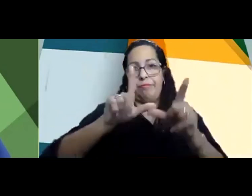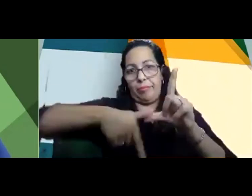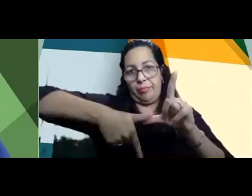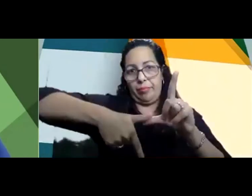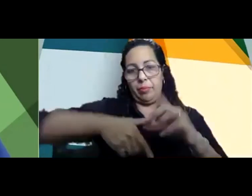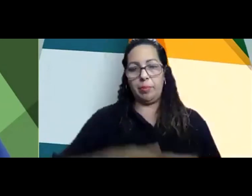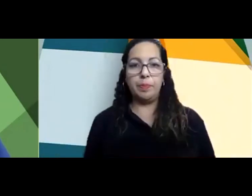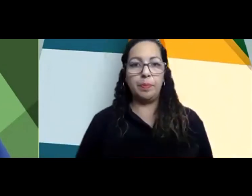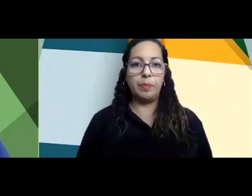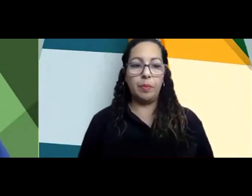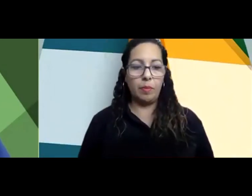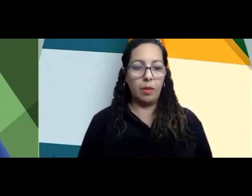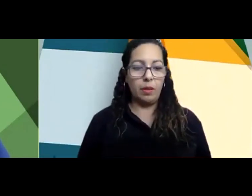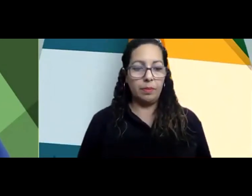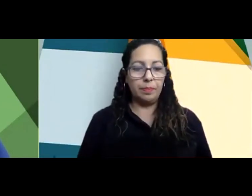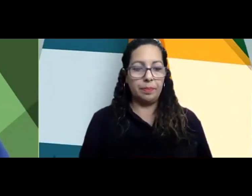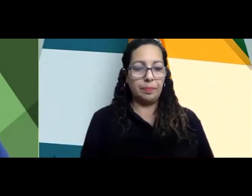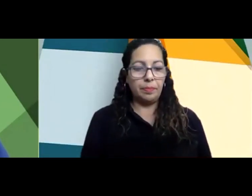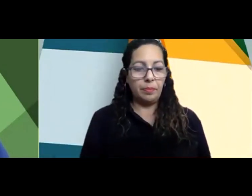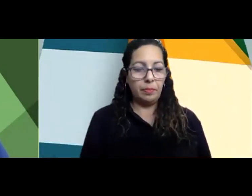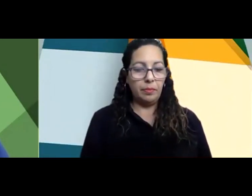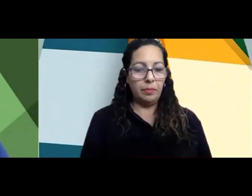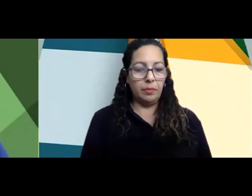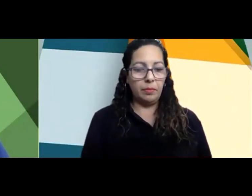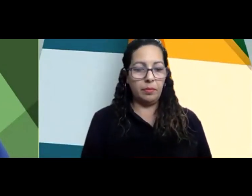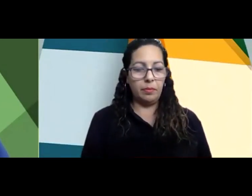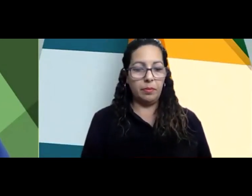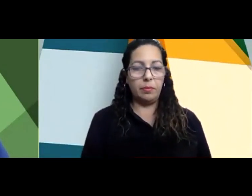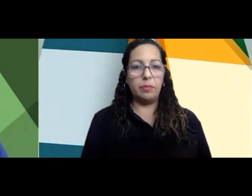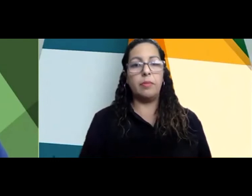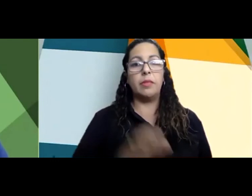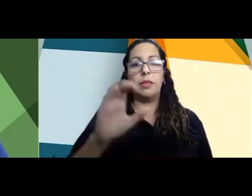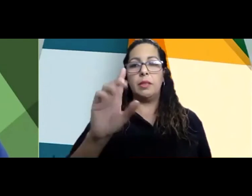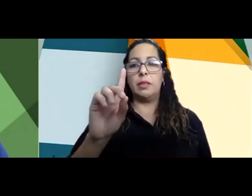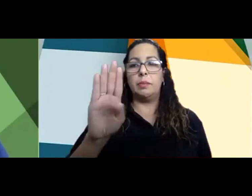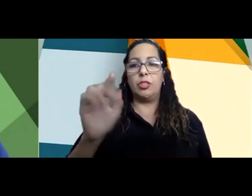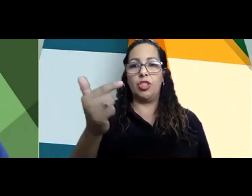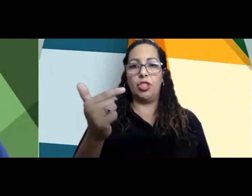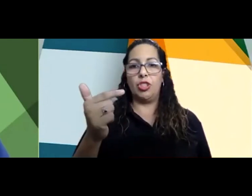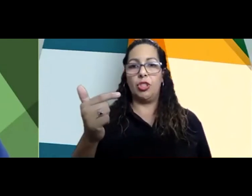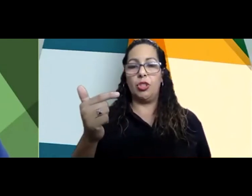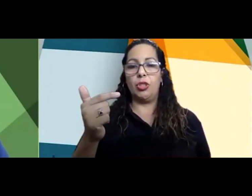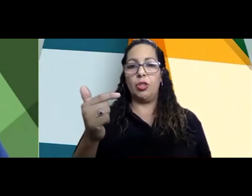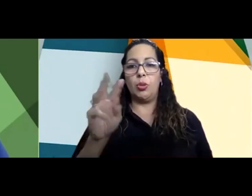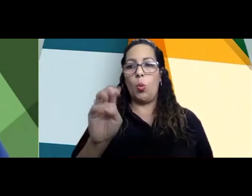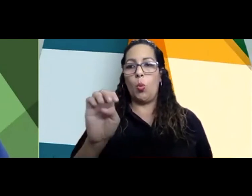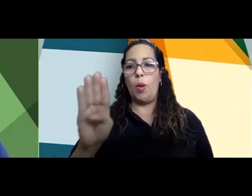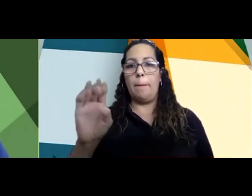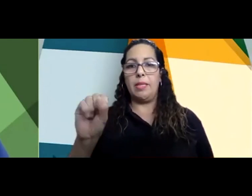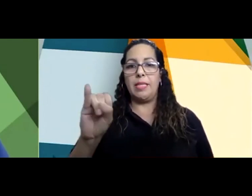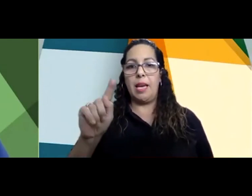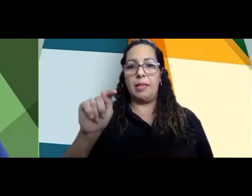Prior electronic proposals submission on the CDBG-DR website, proposer must take